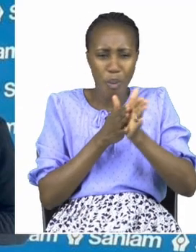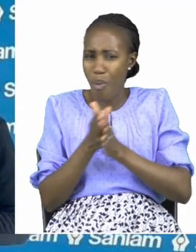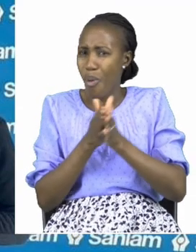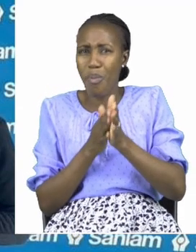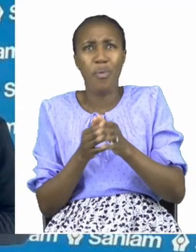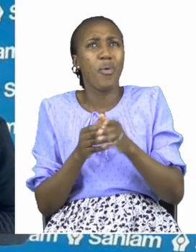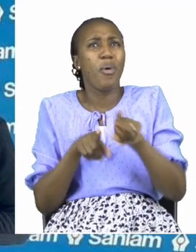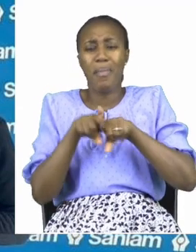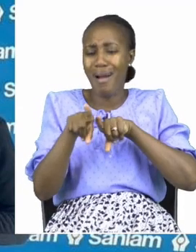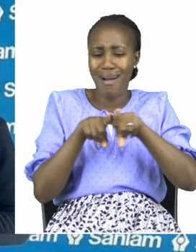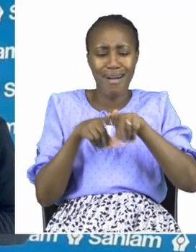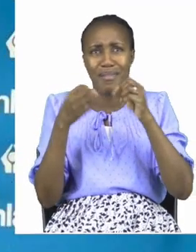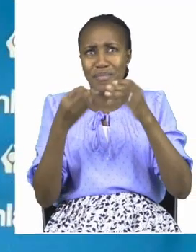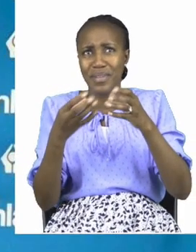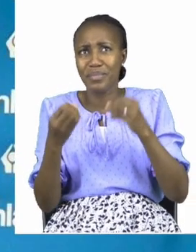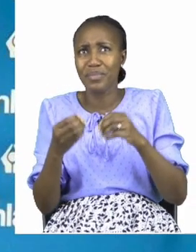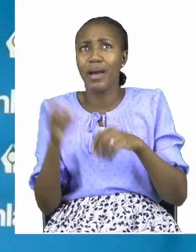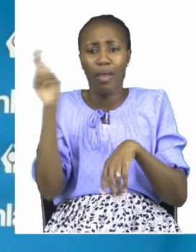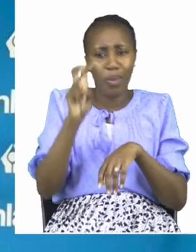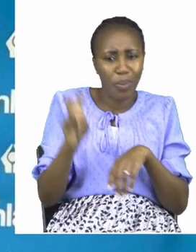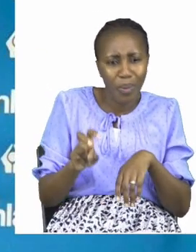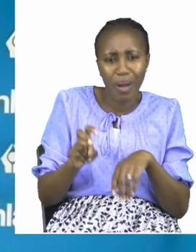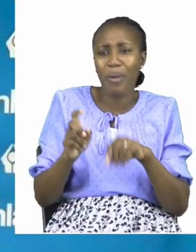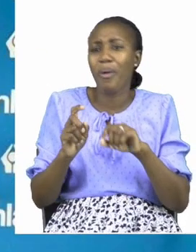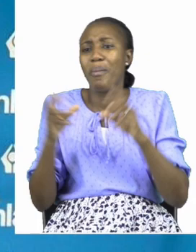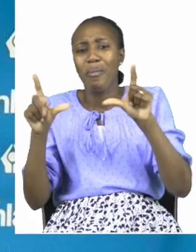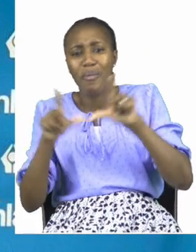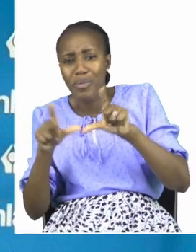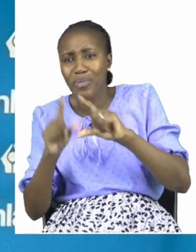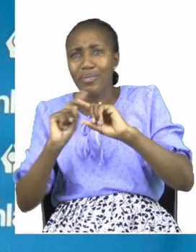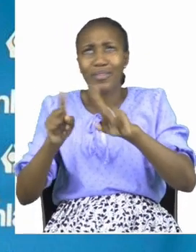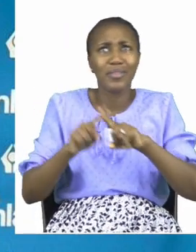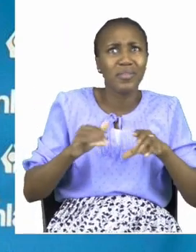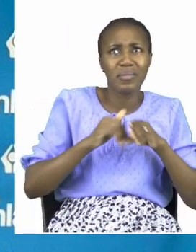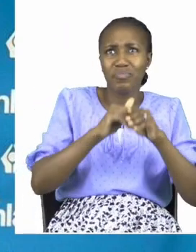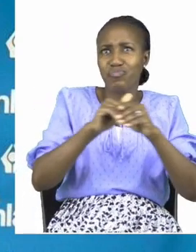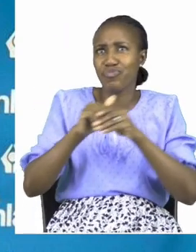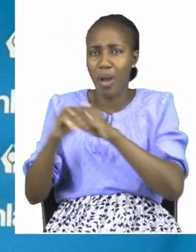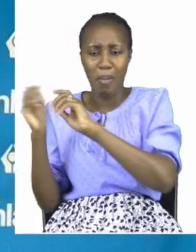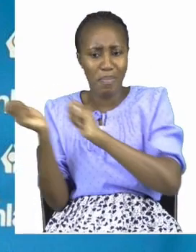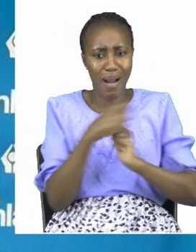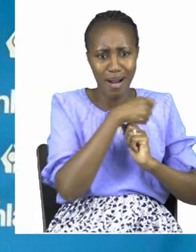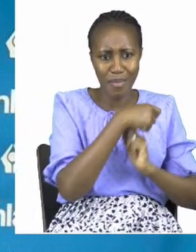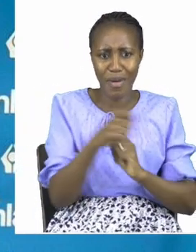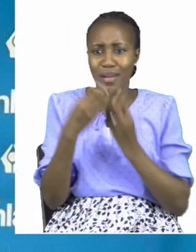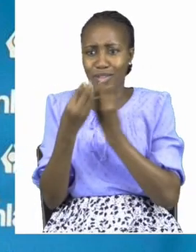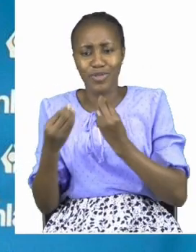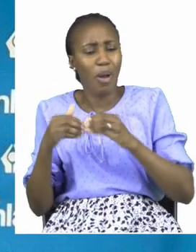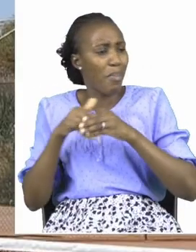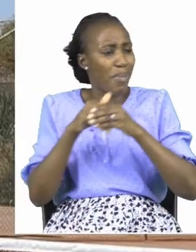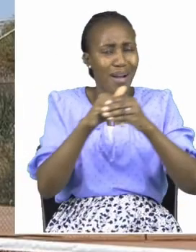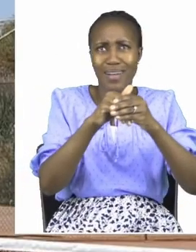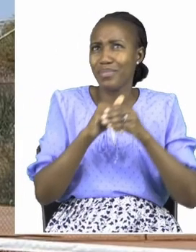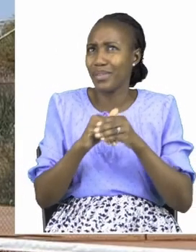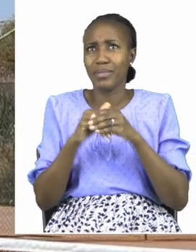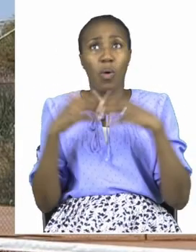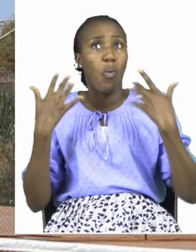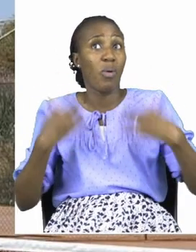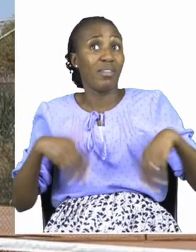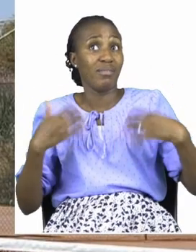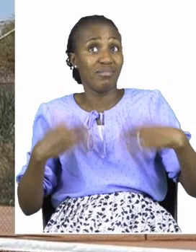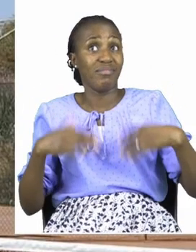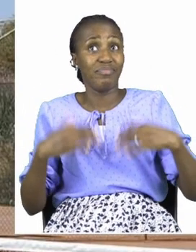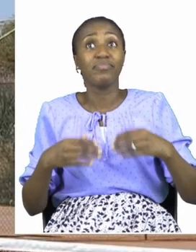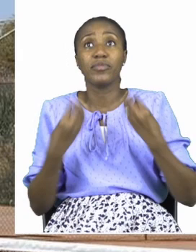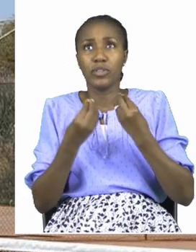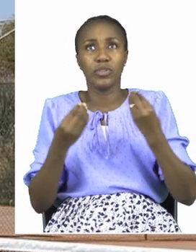have a league going in Swakopmund or in Windhoek or someplace where all the kids are traveling, and so I think it presents good exposure for